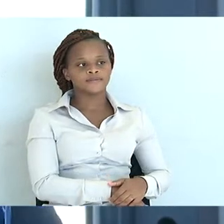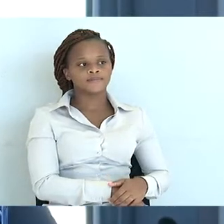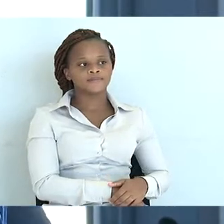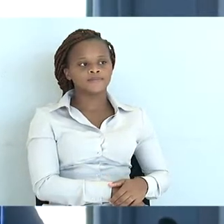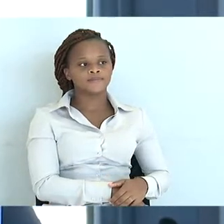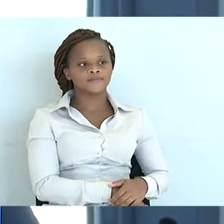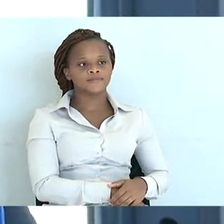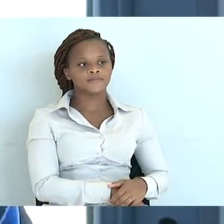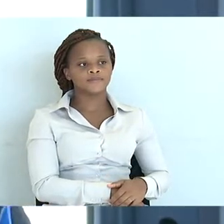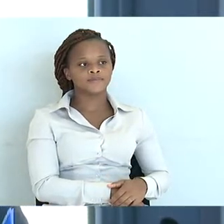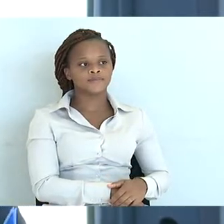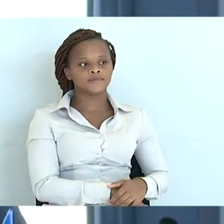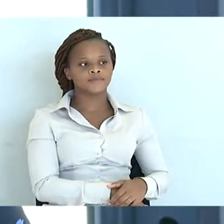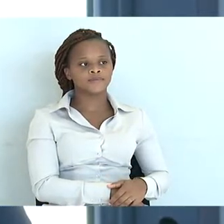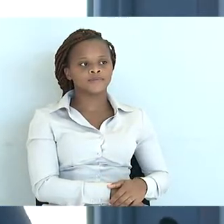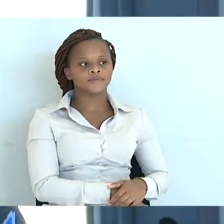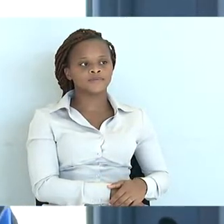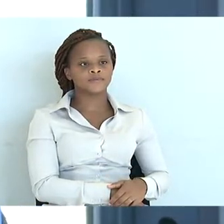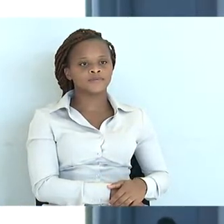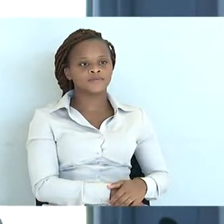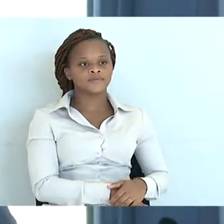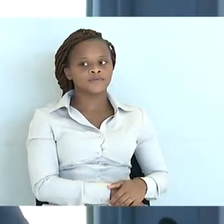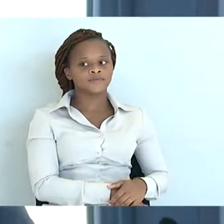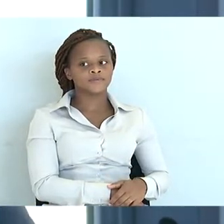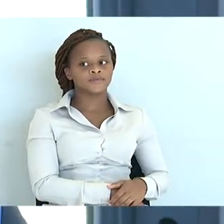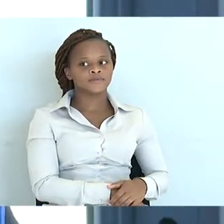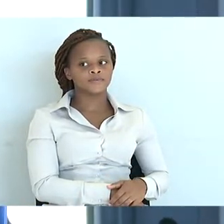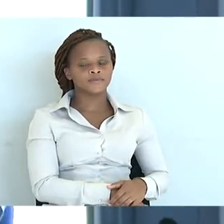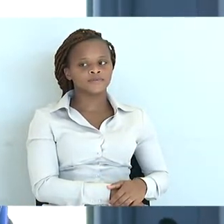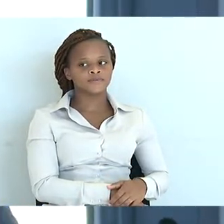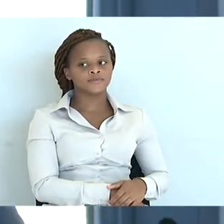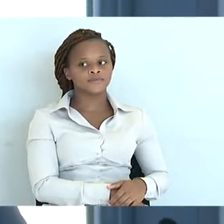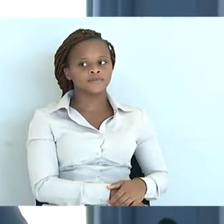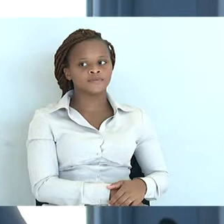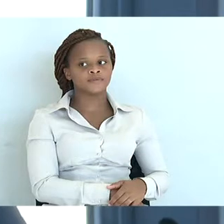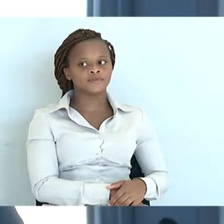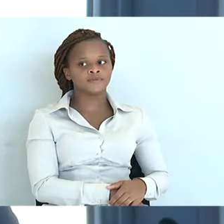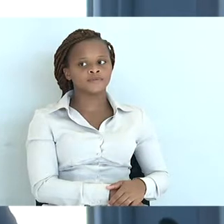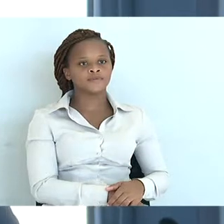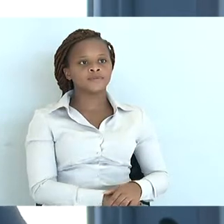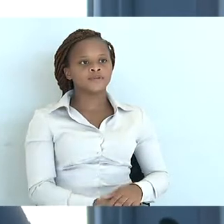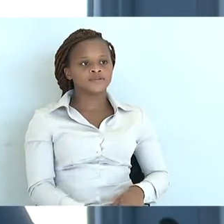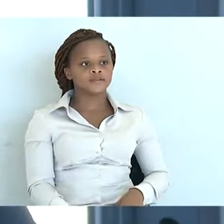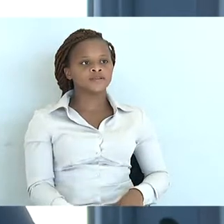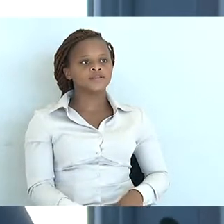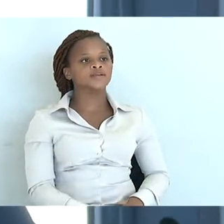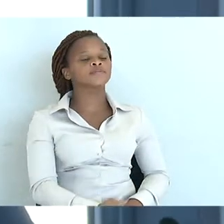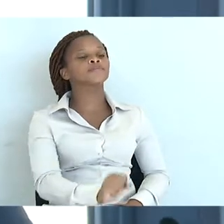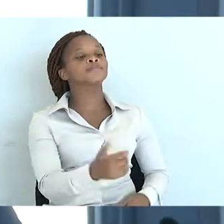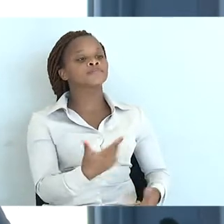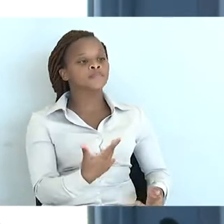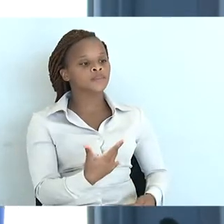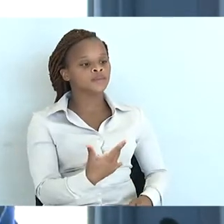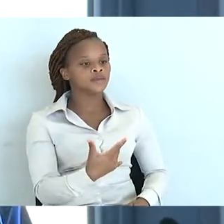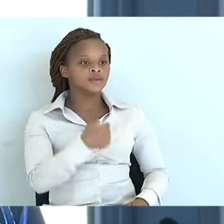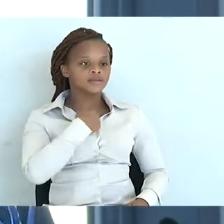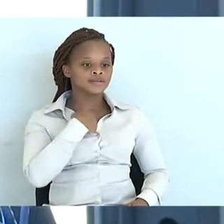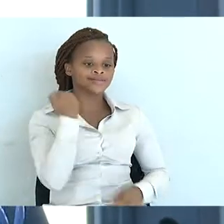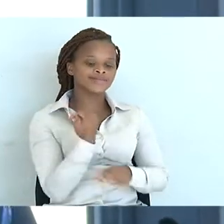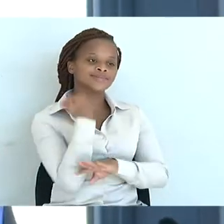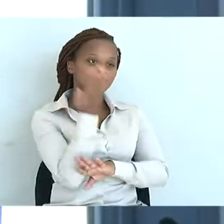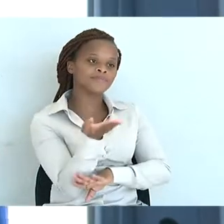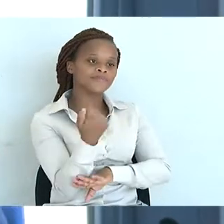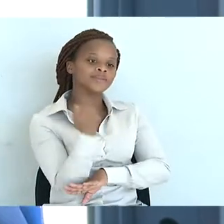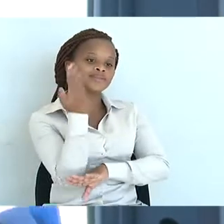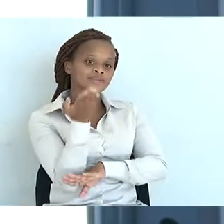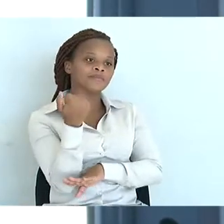What we'll be submitting is for the 7th, if not the 10th time, but we'll